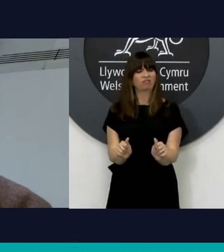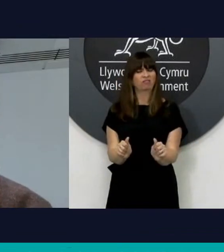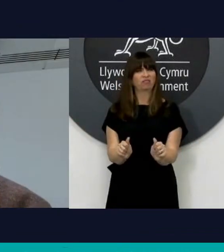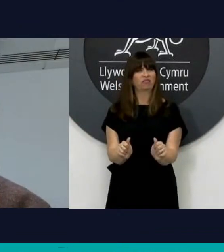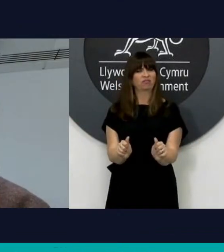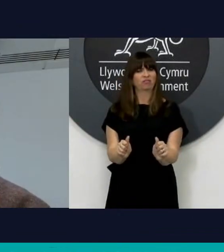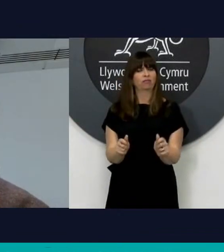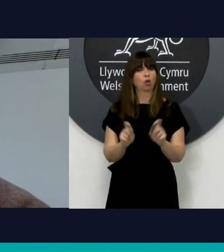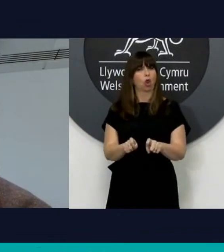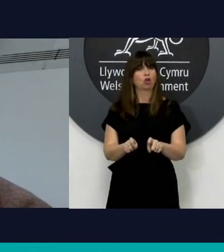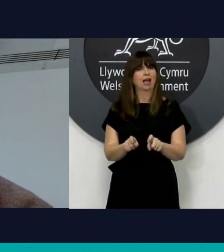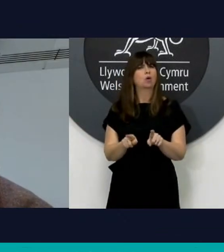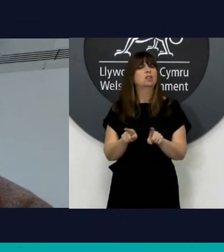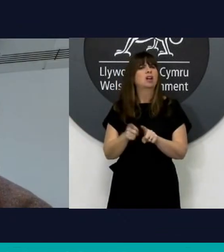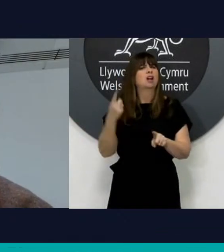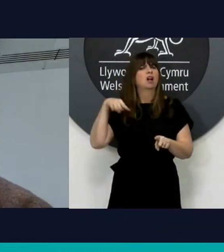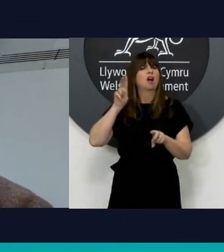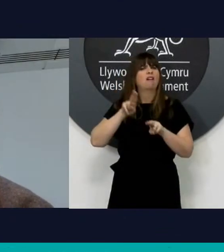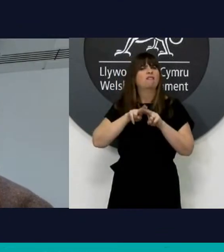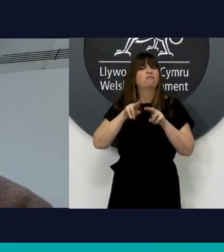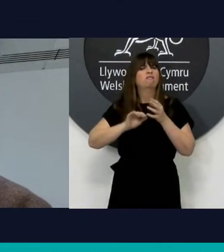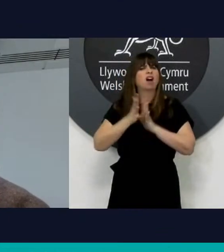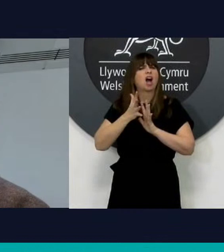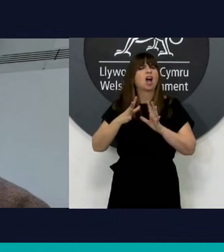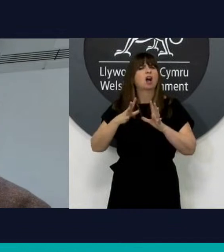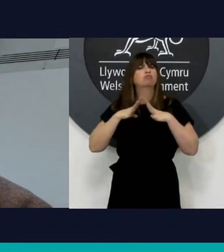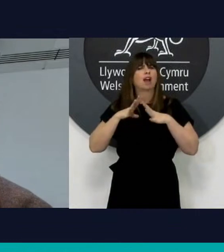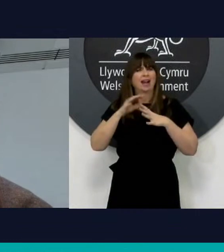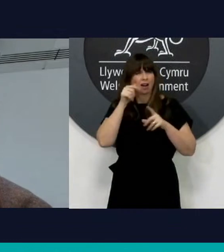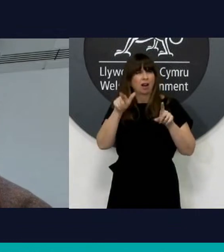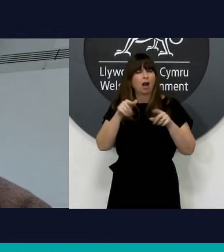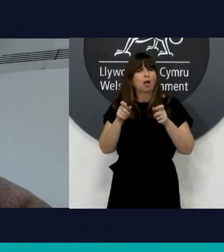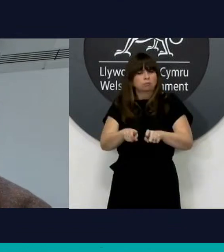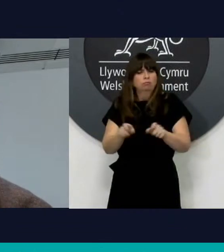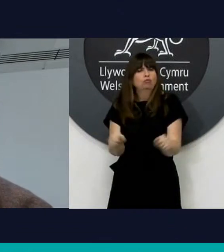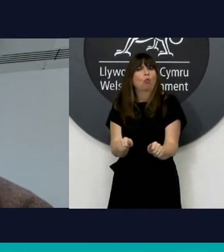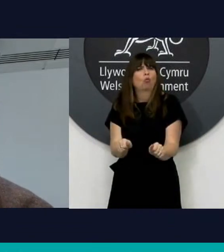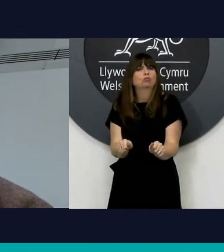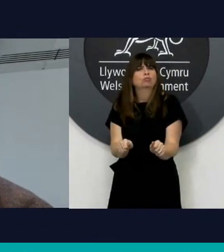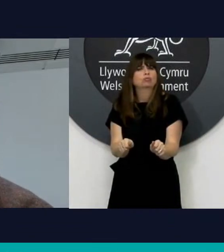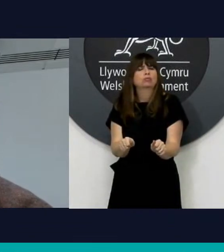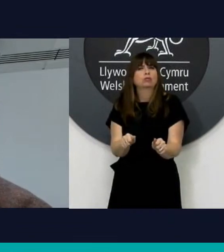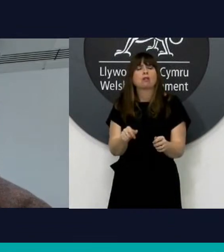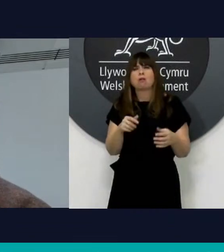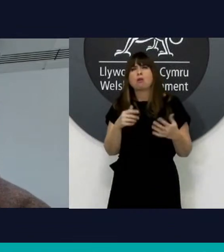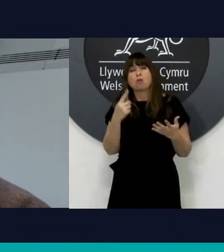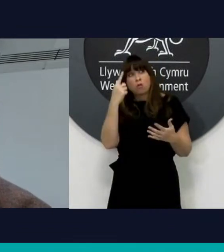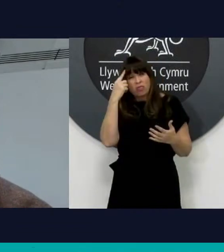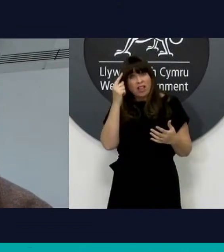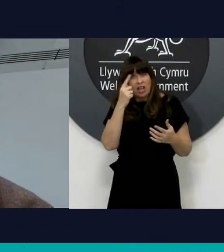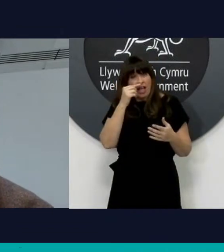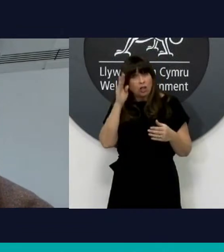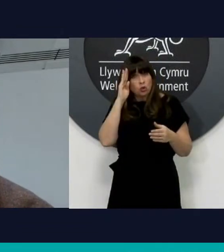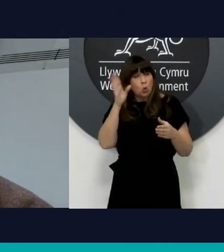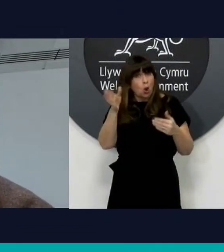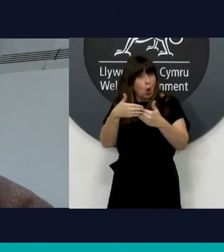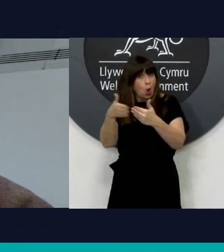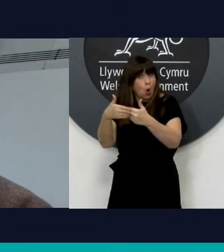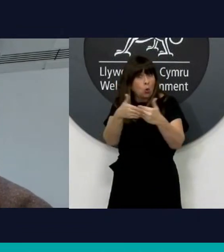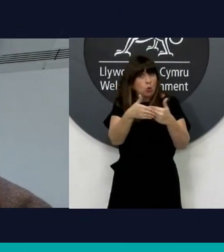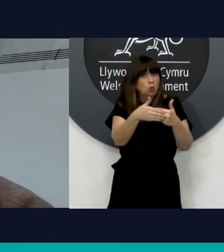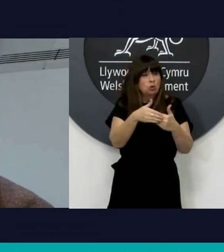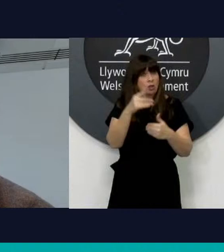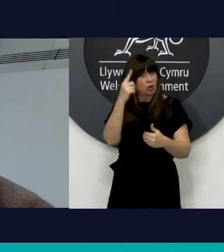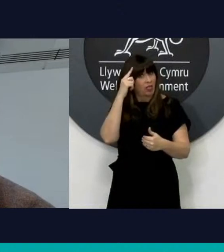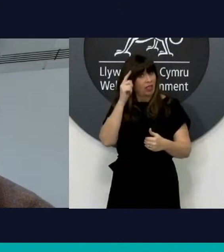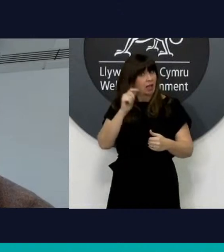that have been used over the years? So in other words, things like asking people to work from home, closing schools, and those kind